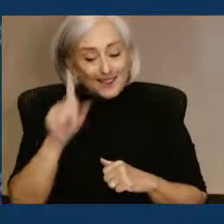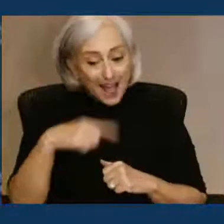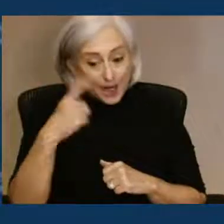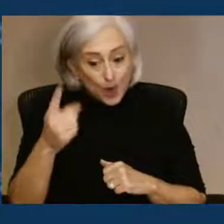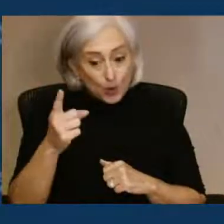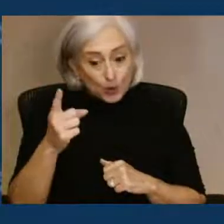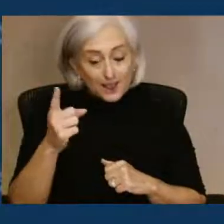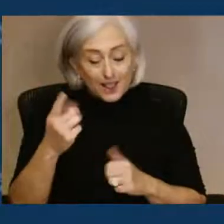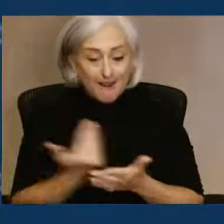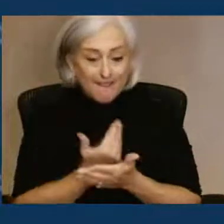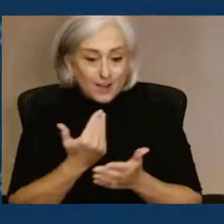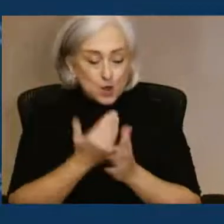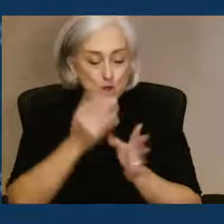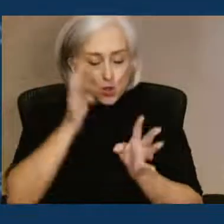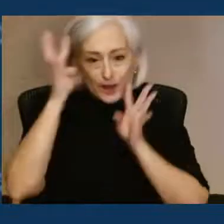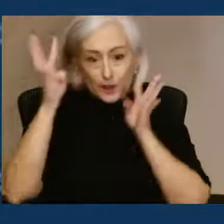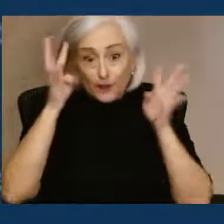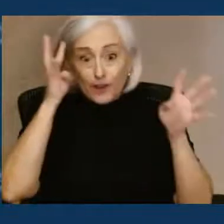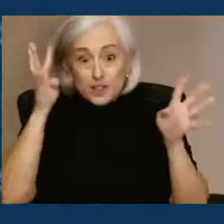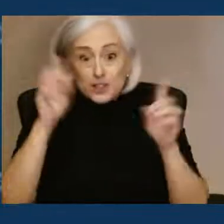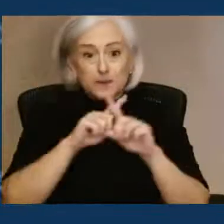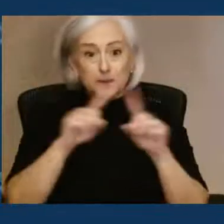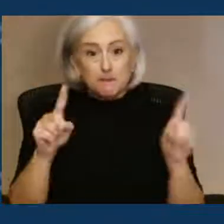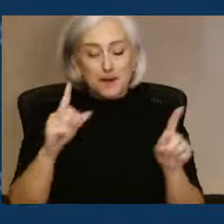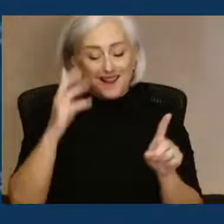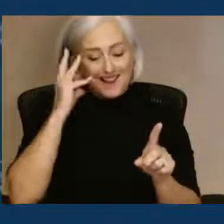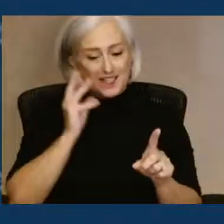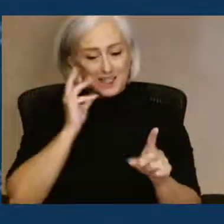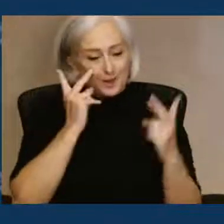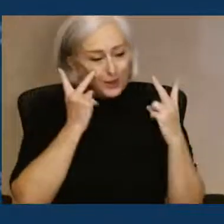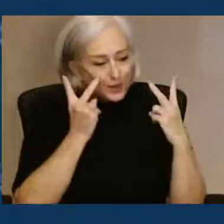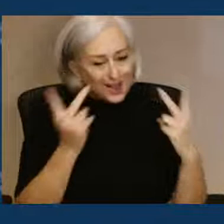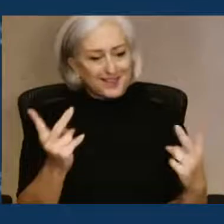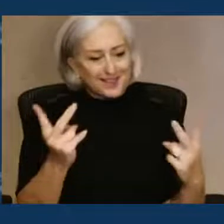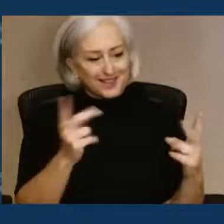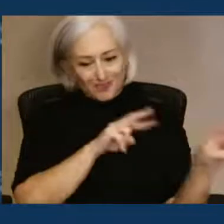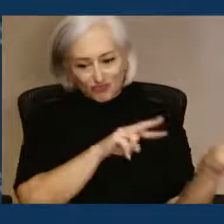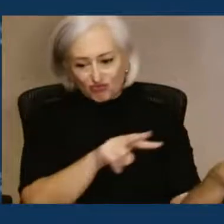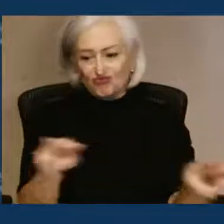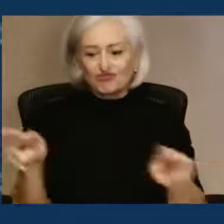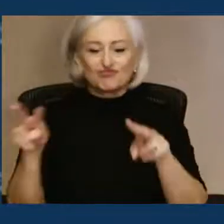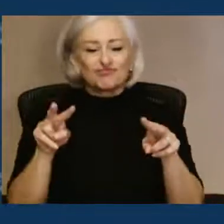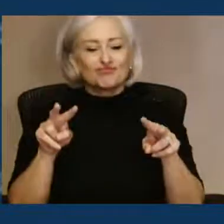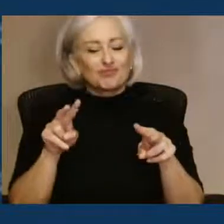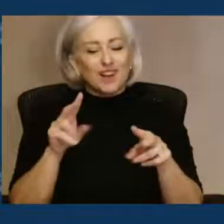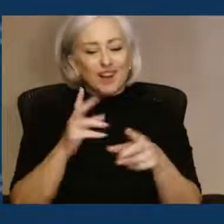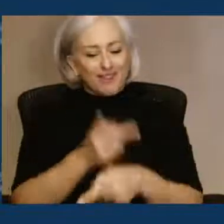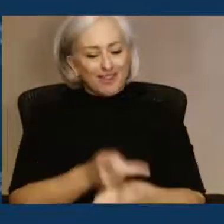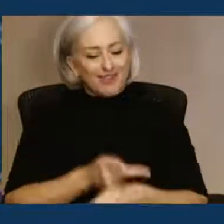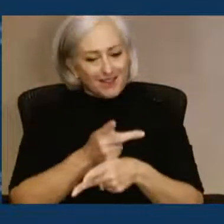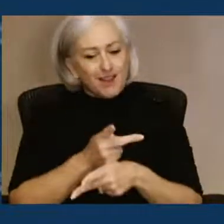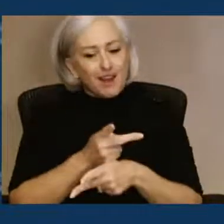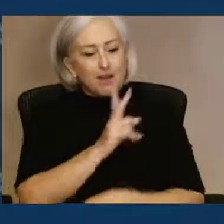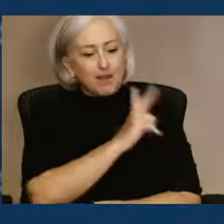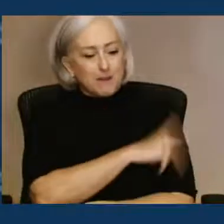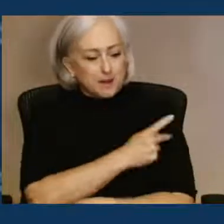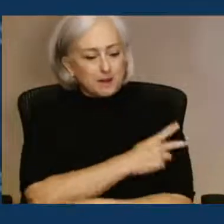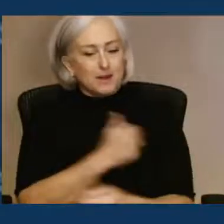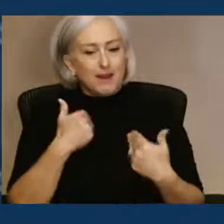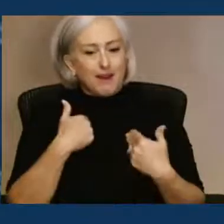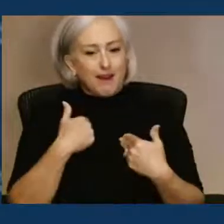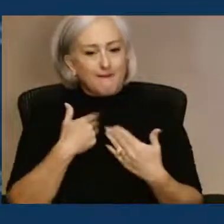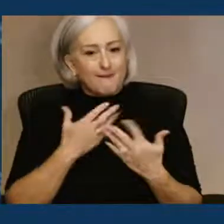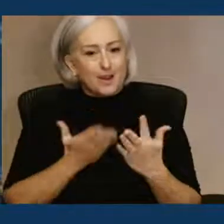just because of the experience that I see of the care that patients get, you know, in the clinics, whether